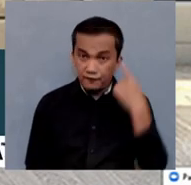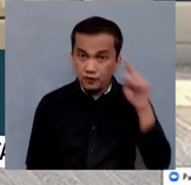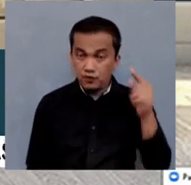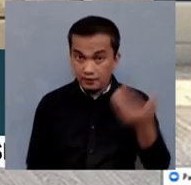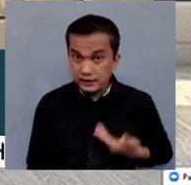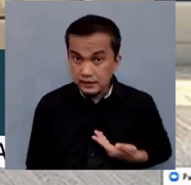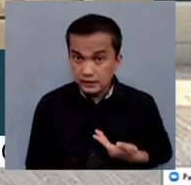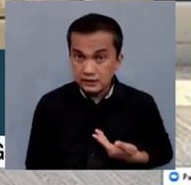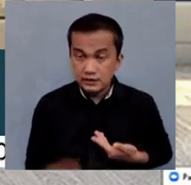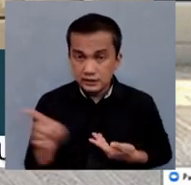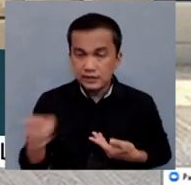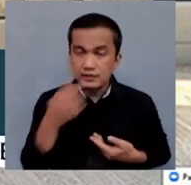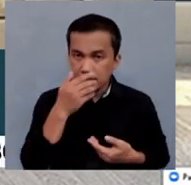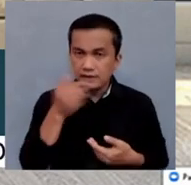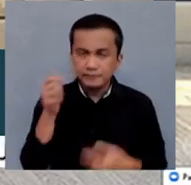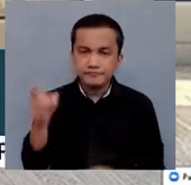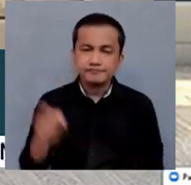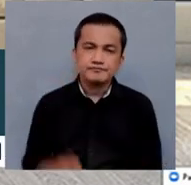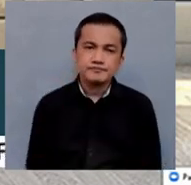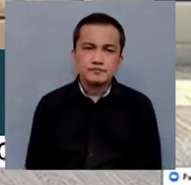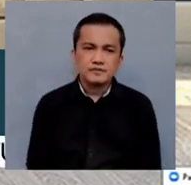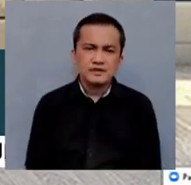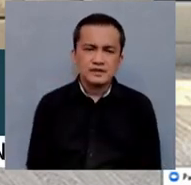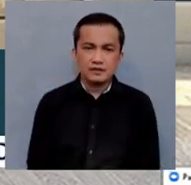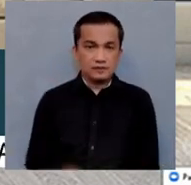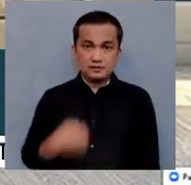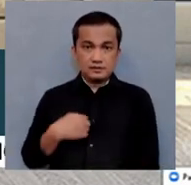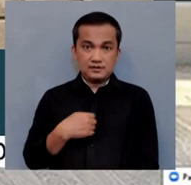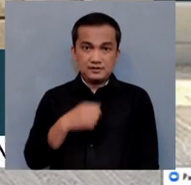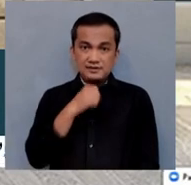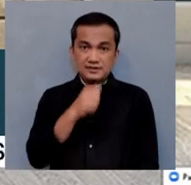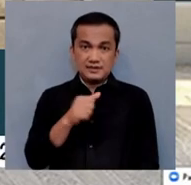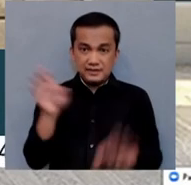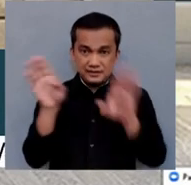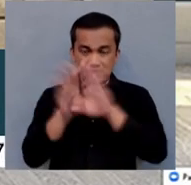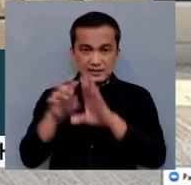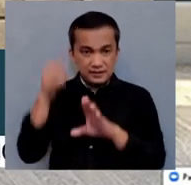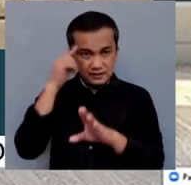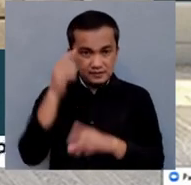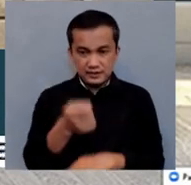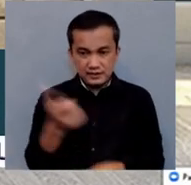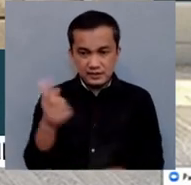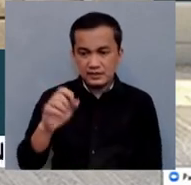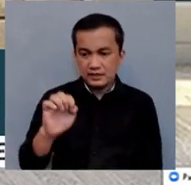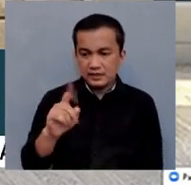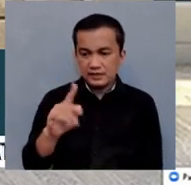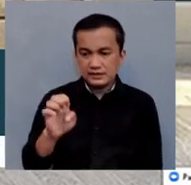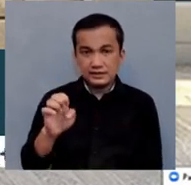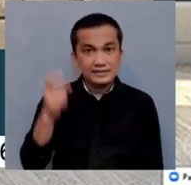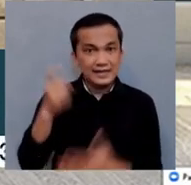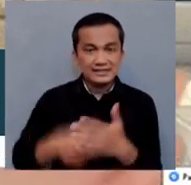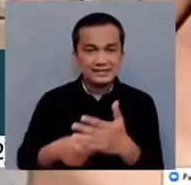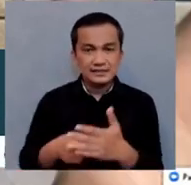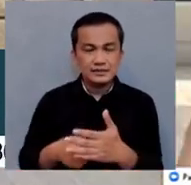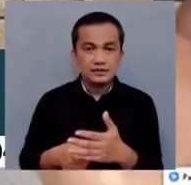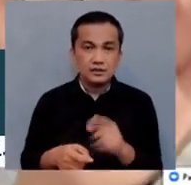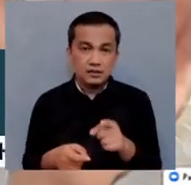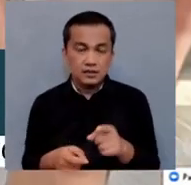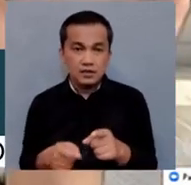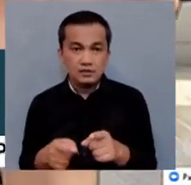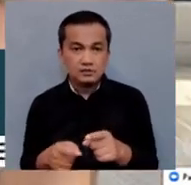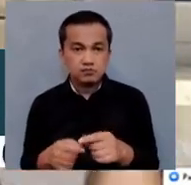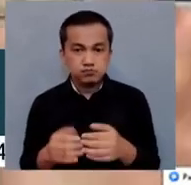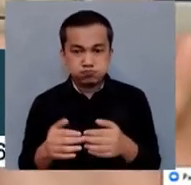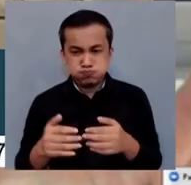mas epesyente pa. Pero hindi ko rin sinasarayin isip ko sa pagtatanggal ng excise tax, Alvin, lalo na kung humaba